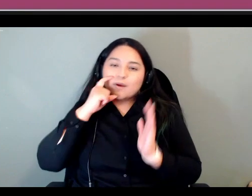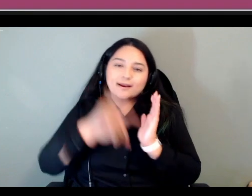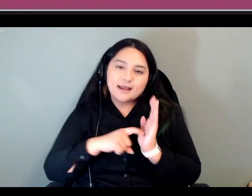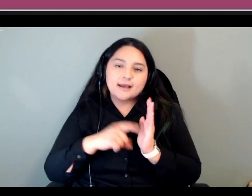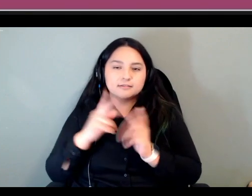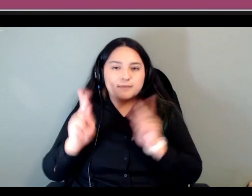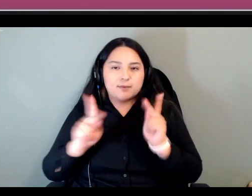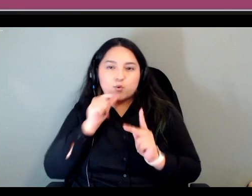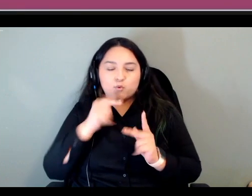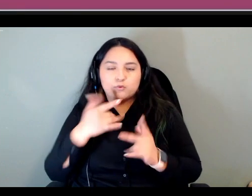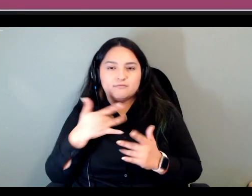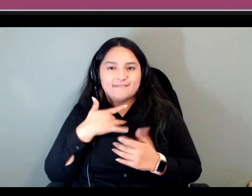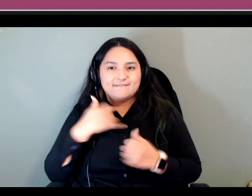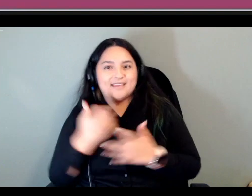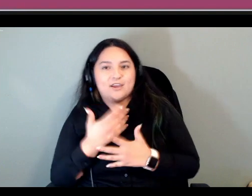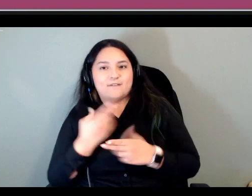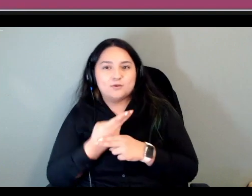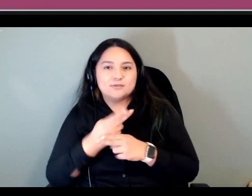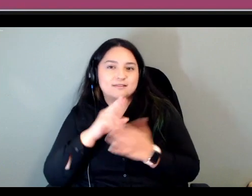And there's one more.